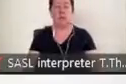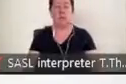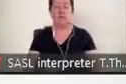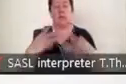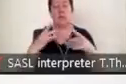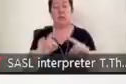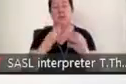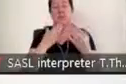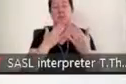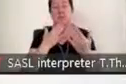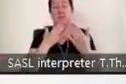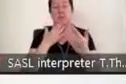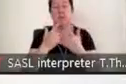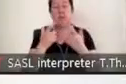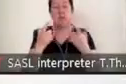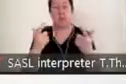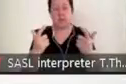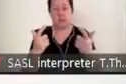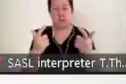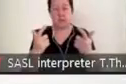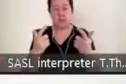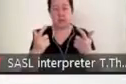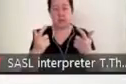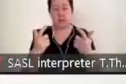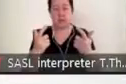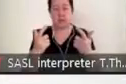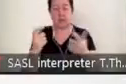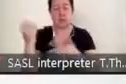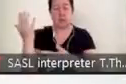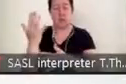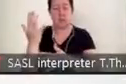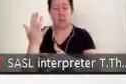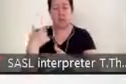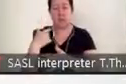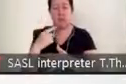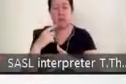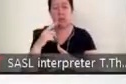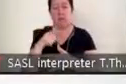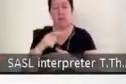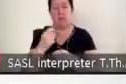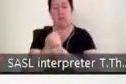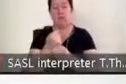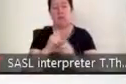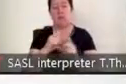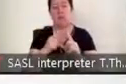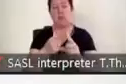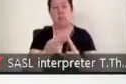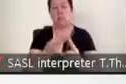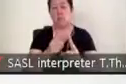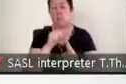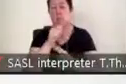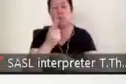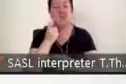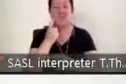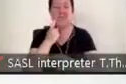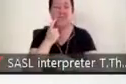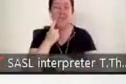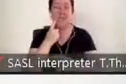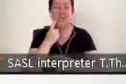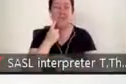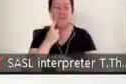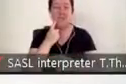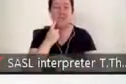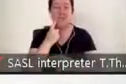Thank you very much. The presentation, I must just make the point that it was not easy